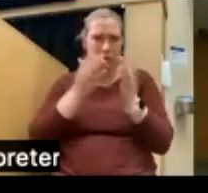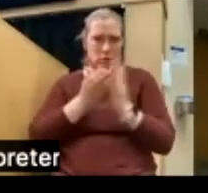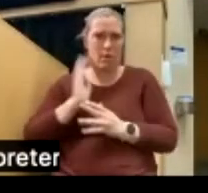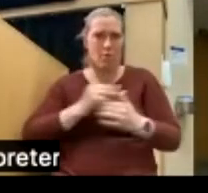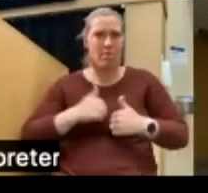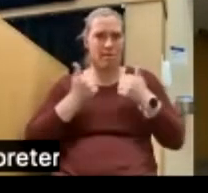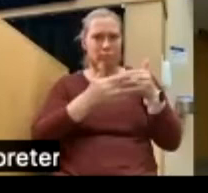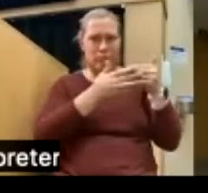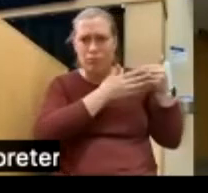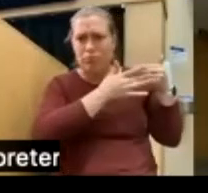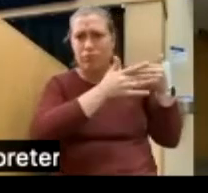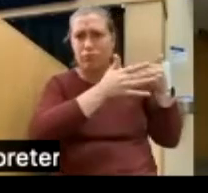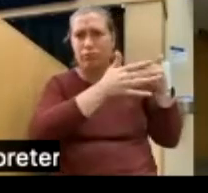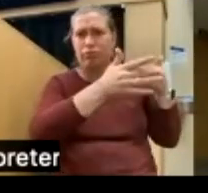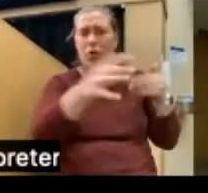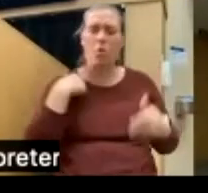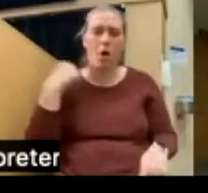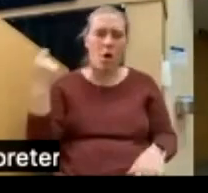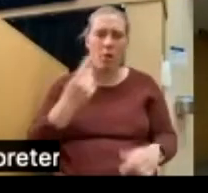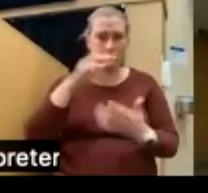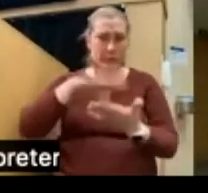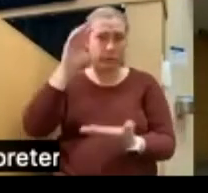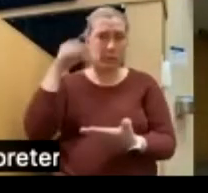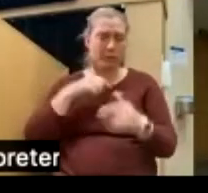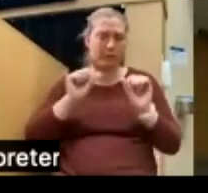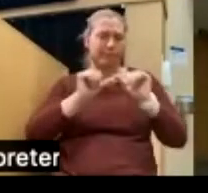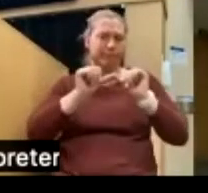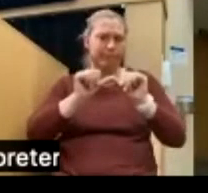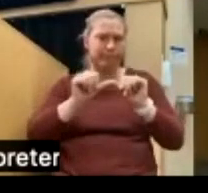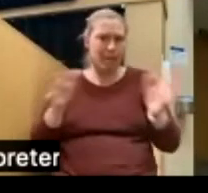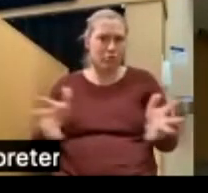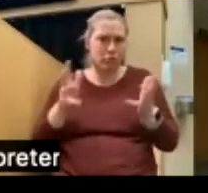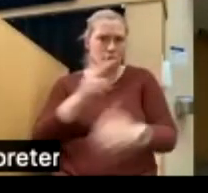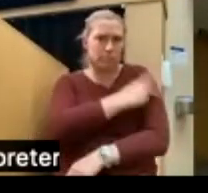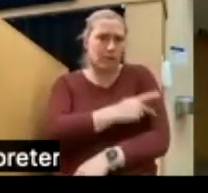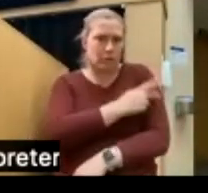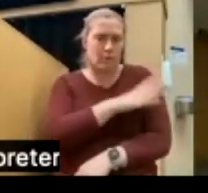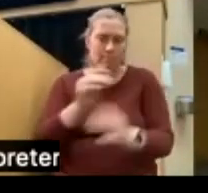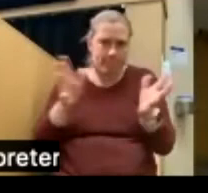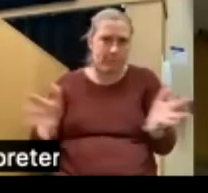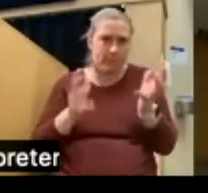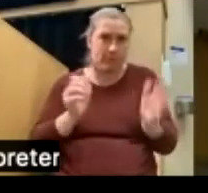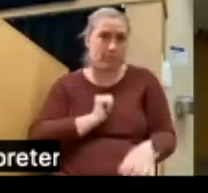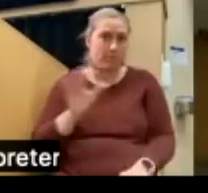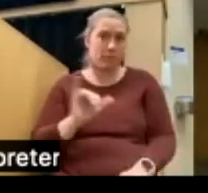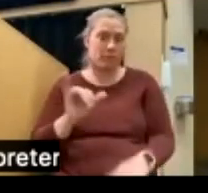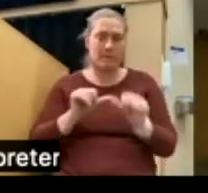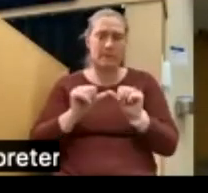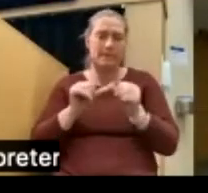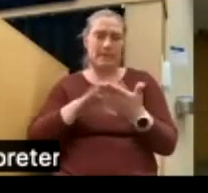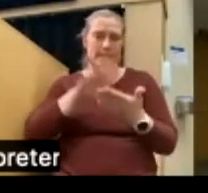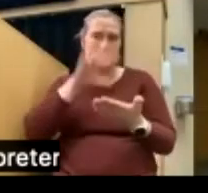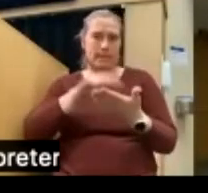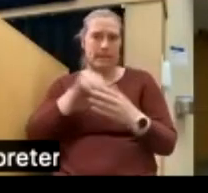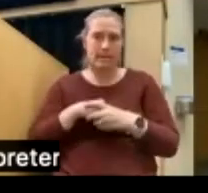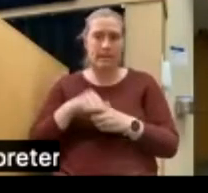constantly learning and it can be a way that we can continue to encourage patients and encourage ourselves to keep doing it. I think it's one of the biggest gifts